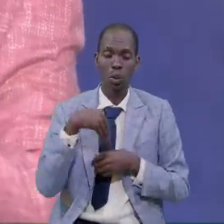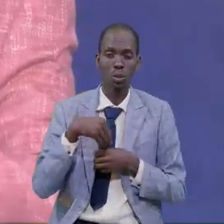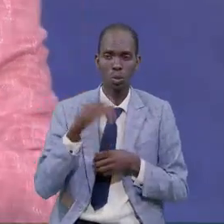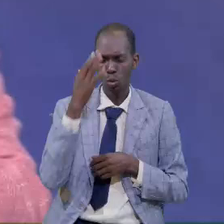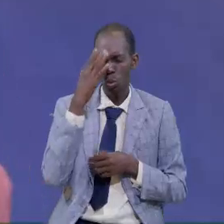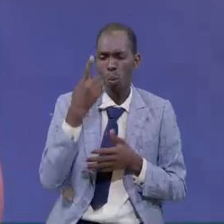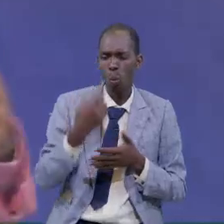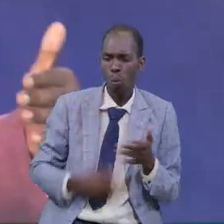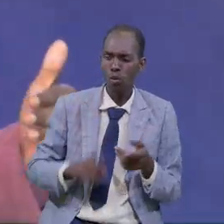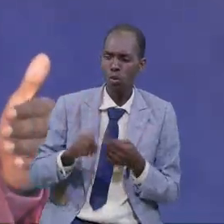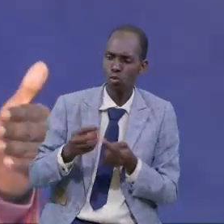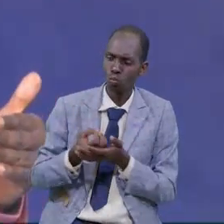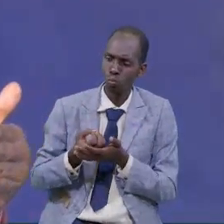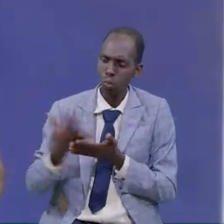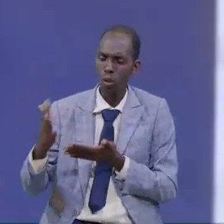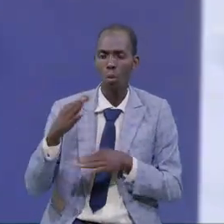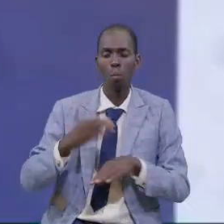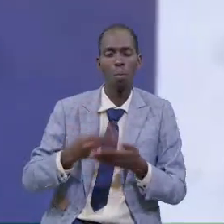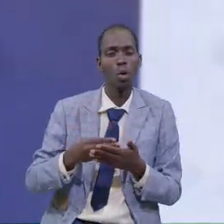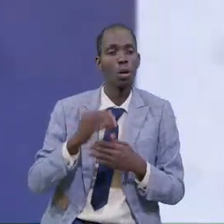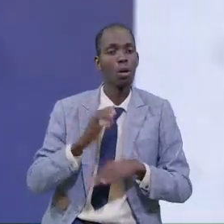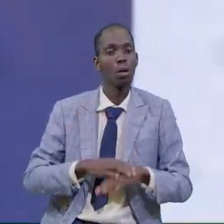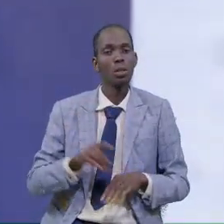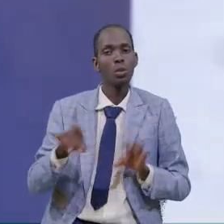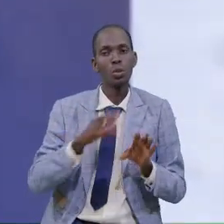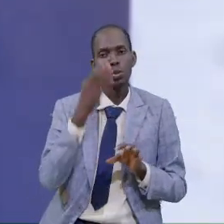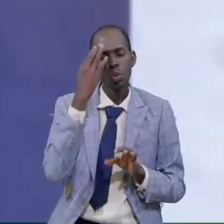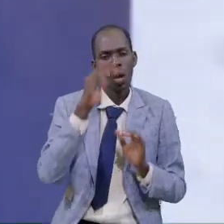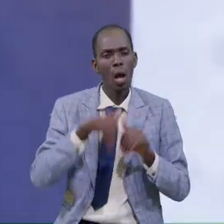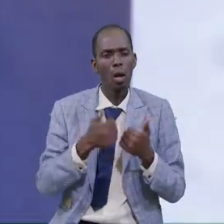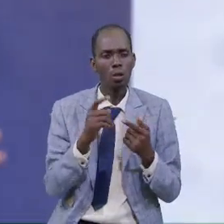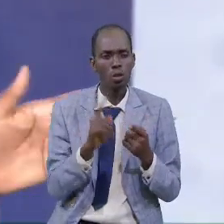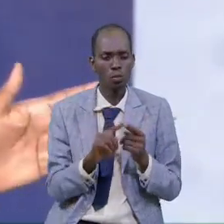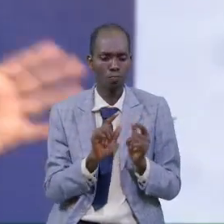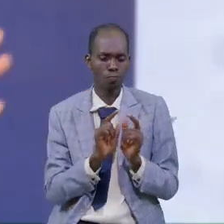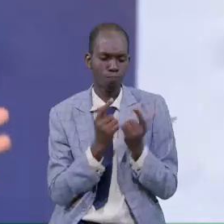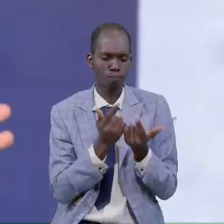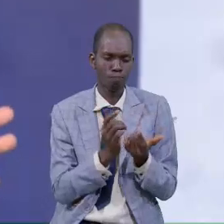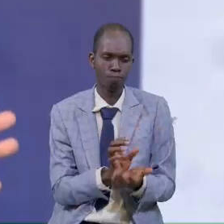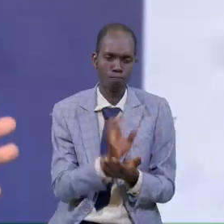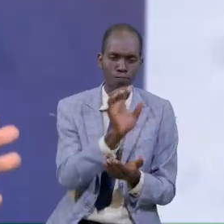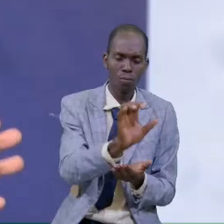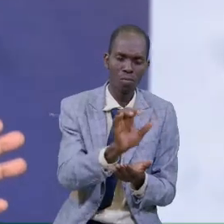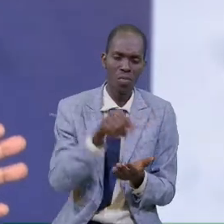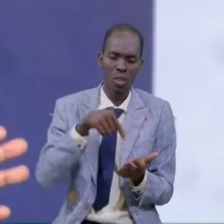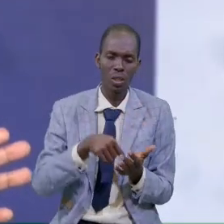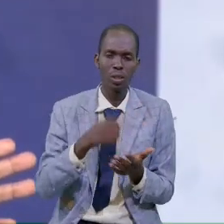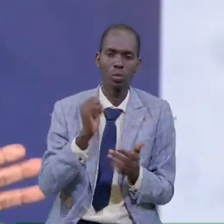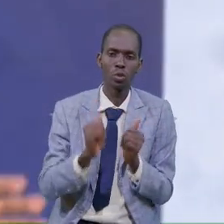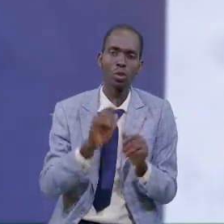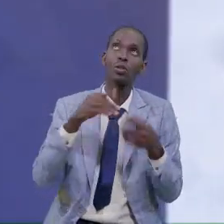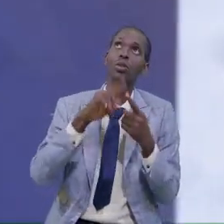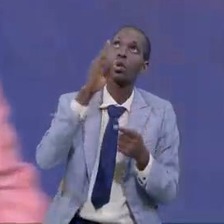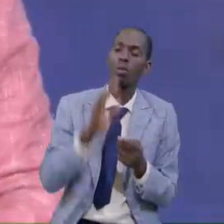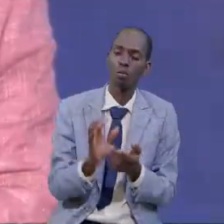do you know how to apportion this to what you give to God? How to apportion this to the education of